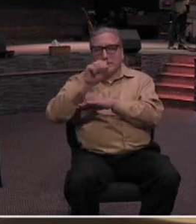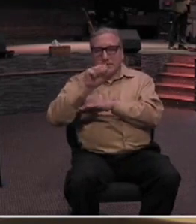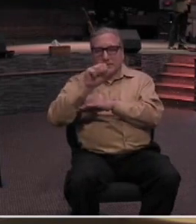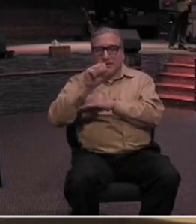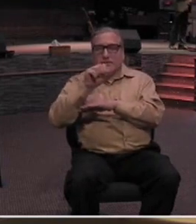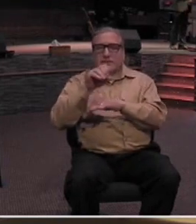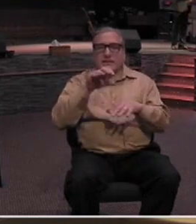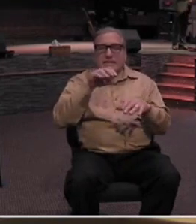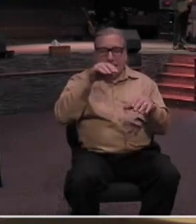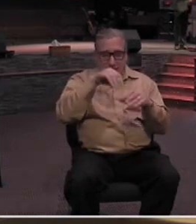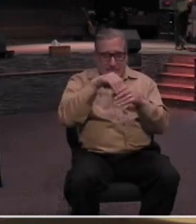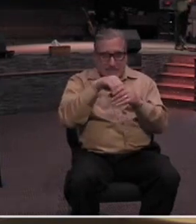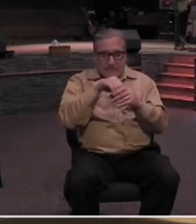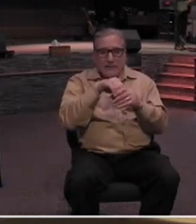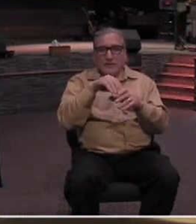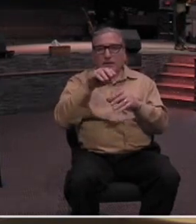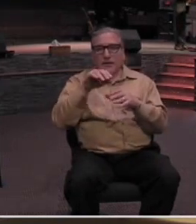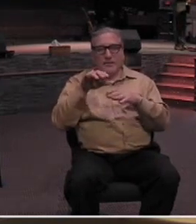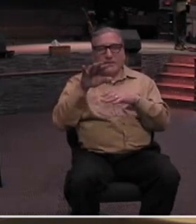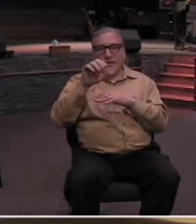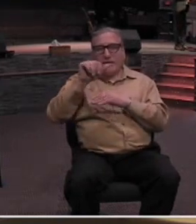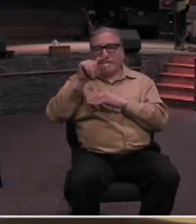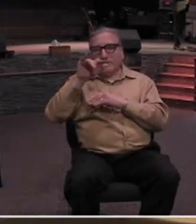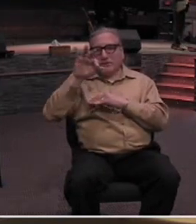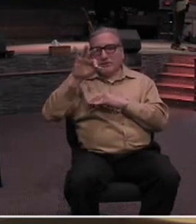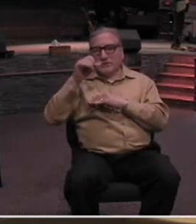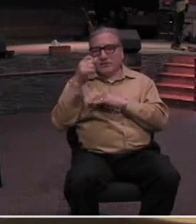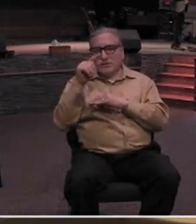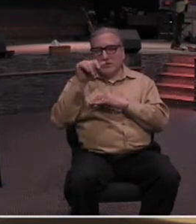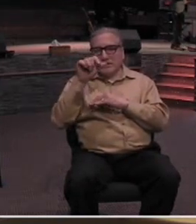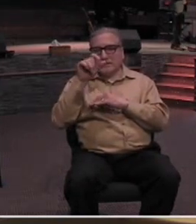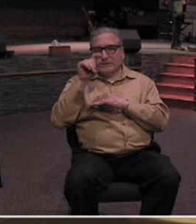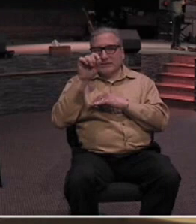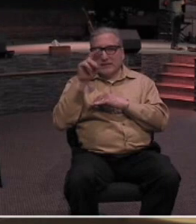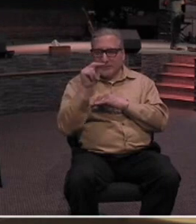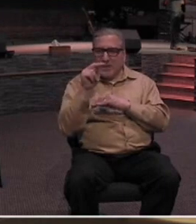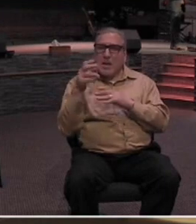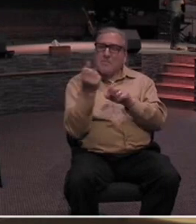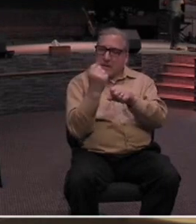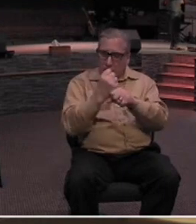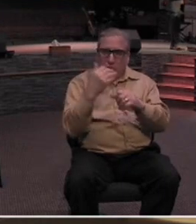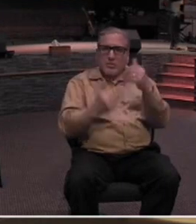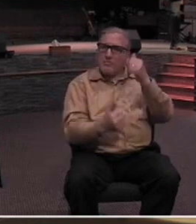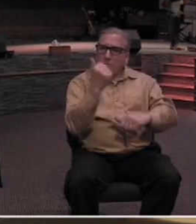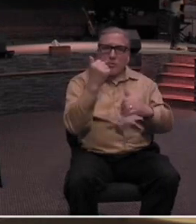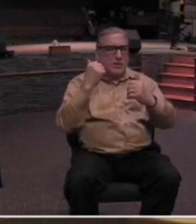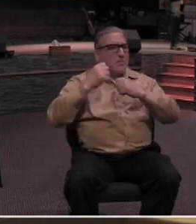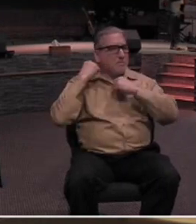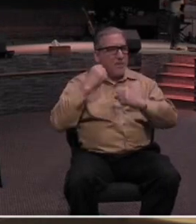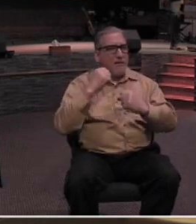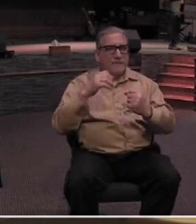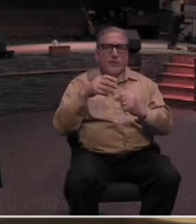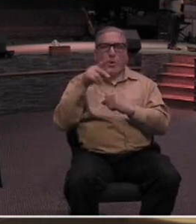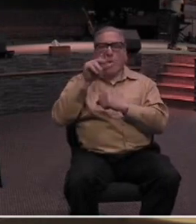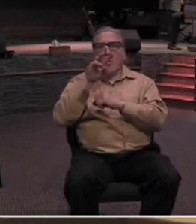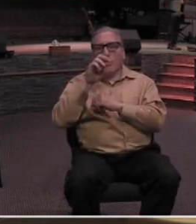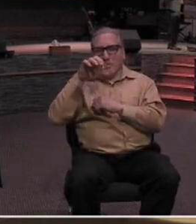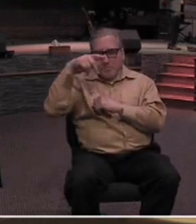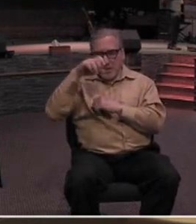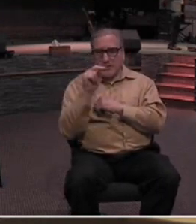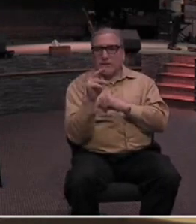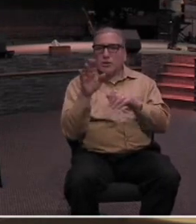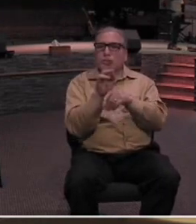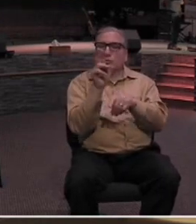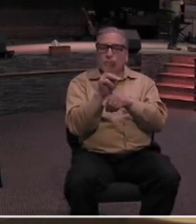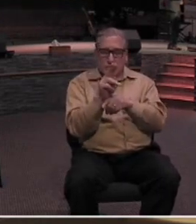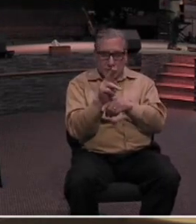it the most powerful weapon ever used in combat up to that point. But ladies and gentlemen, I'm not